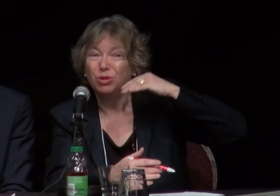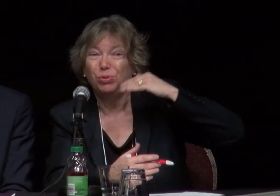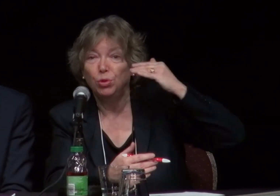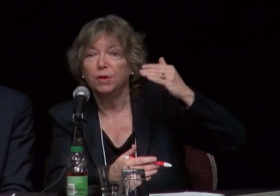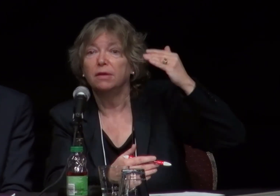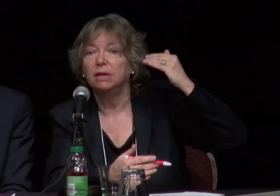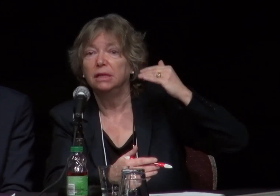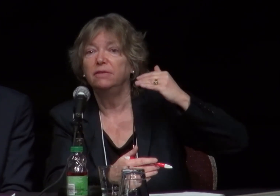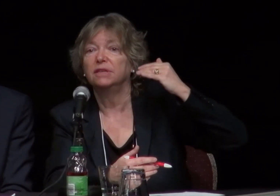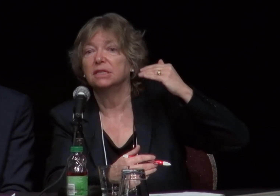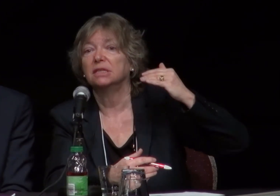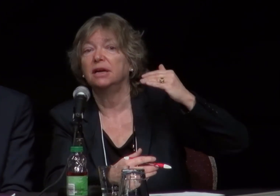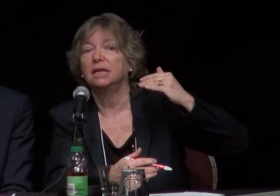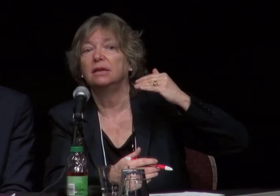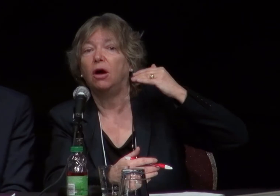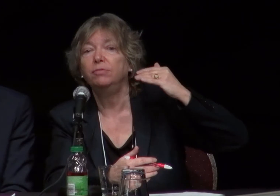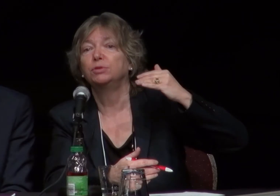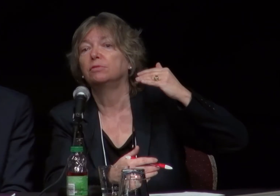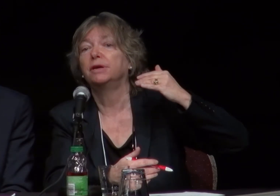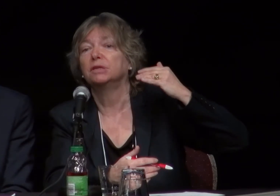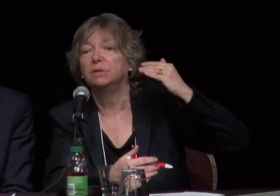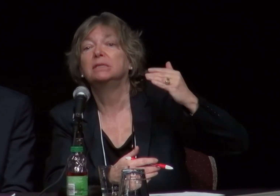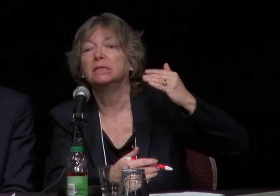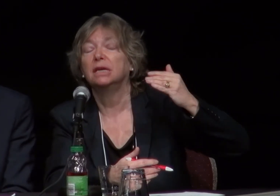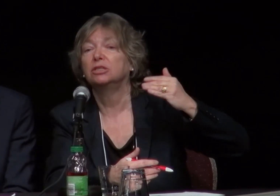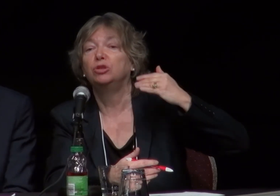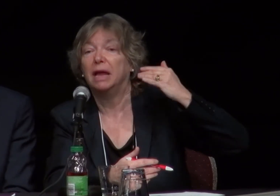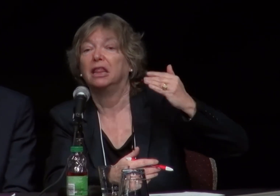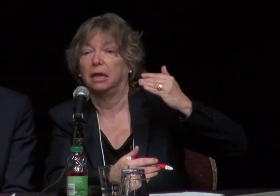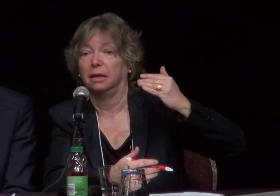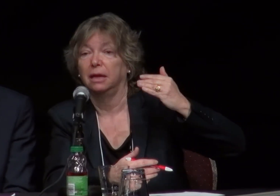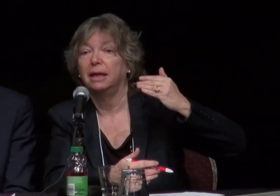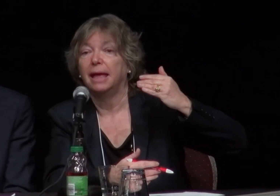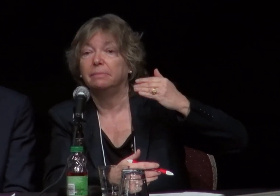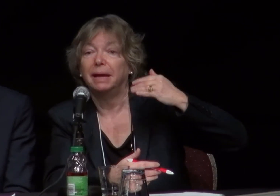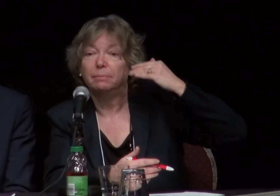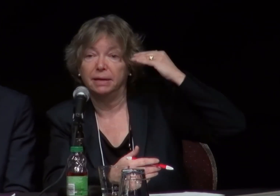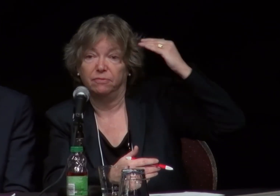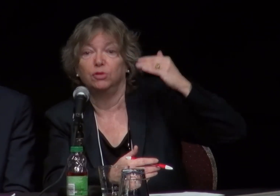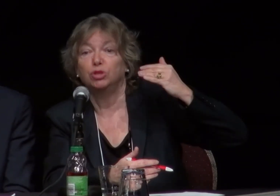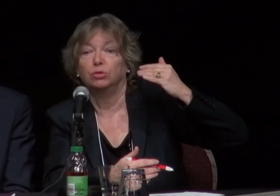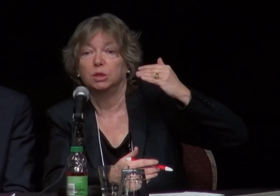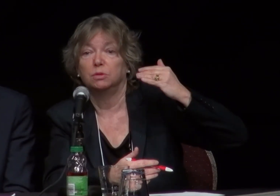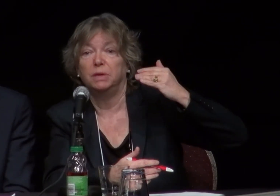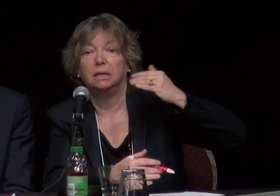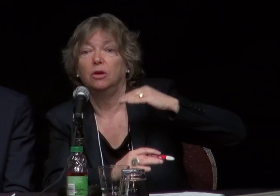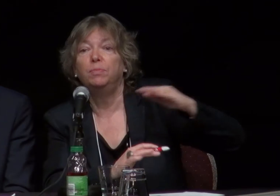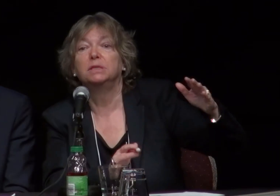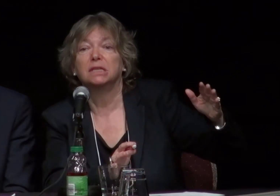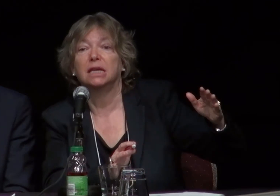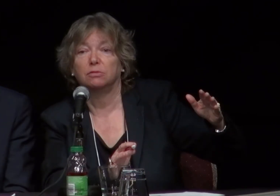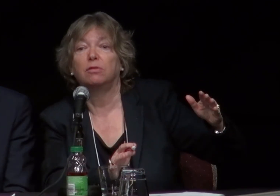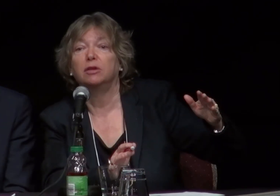I deplore that we live in a society that always requires a business case to do anything. And my first choice would be